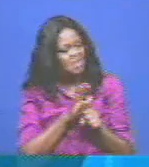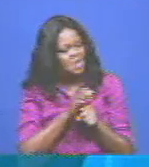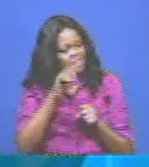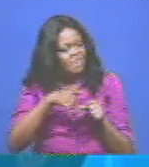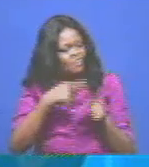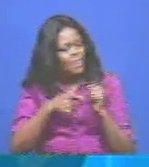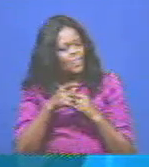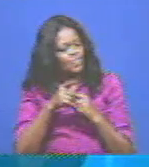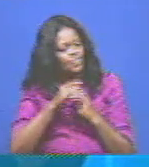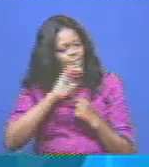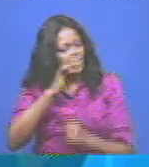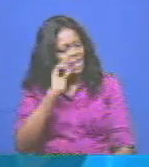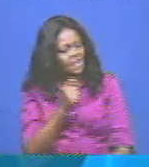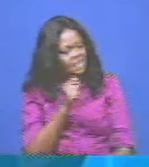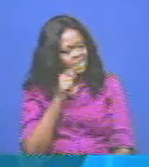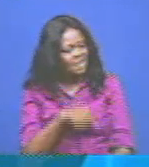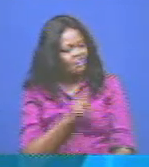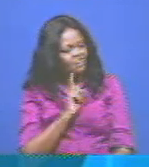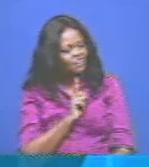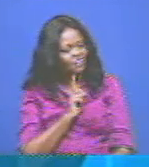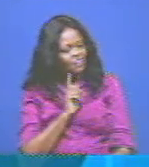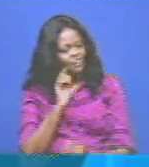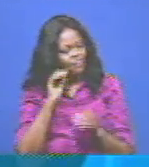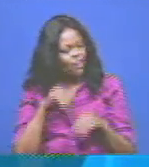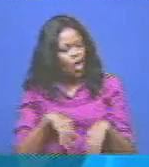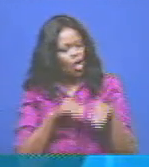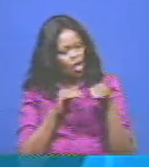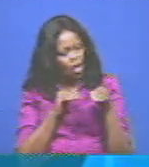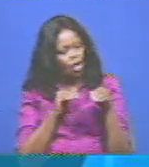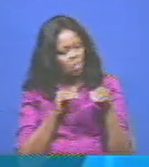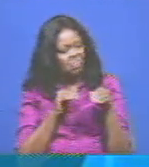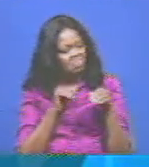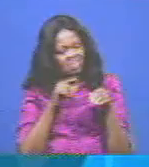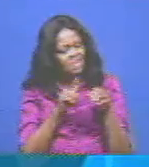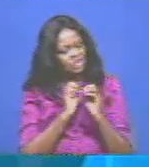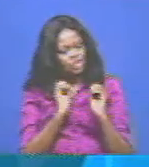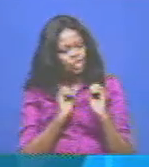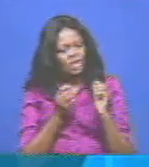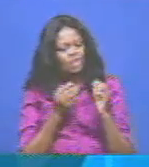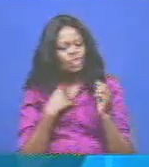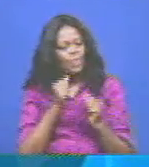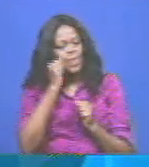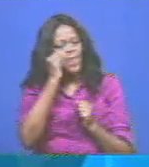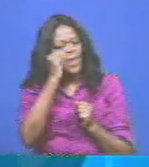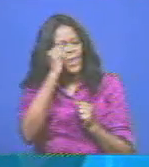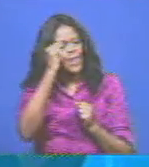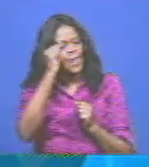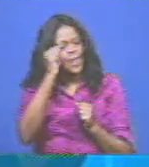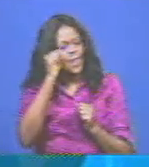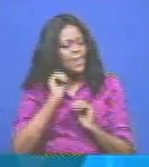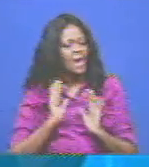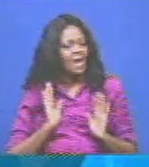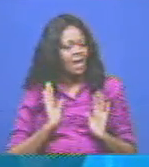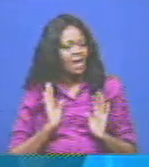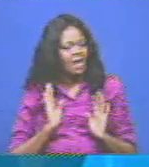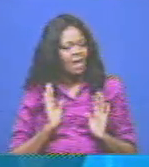his backyard are not really following that legacy, and they just want to politics and politic